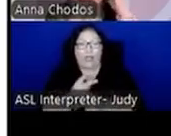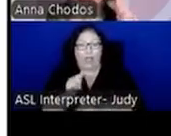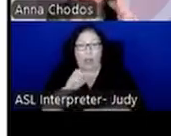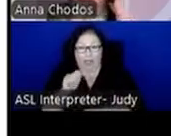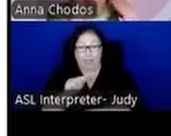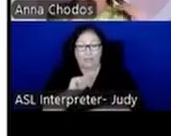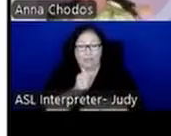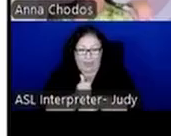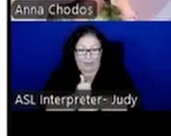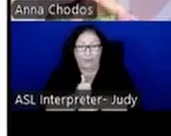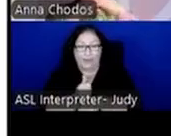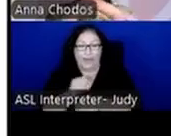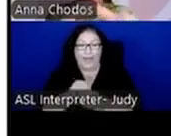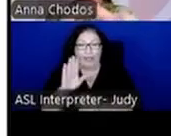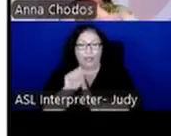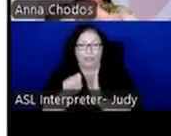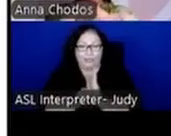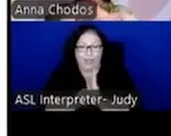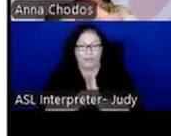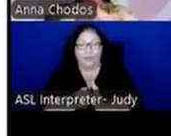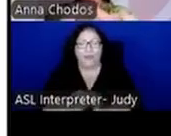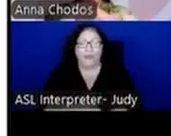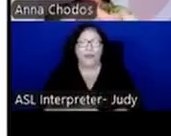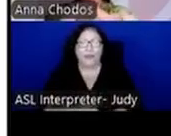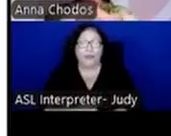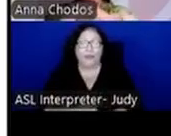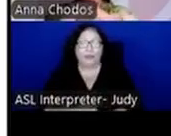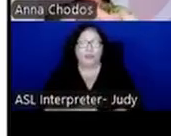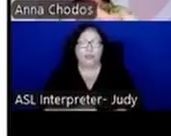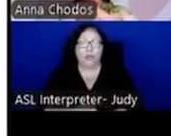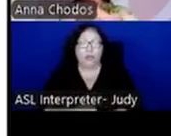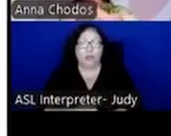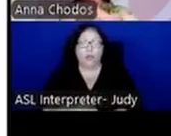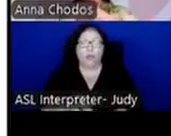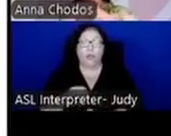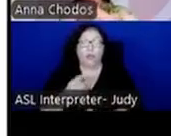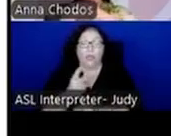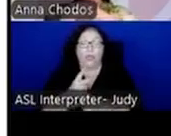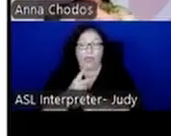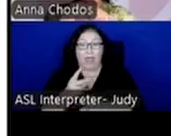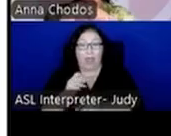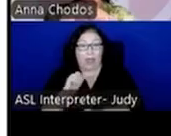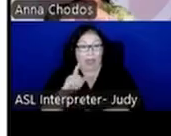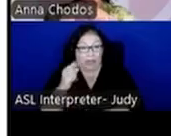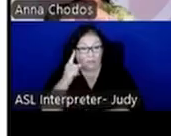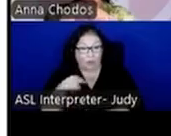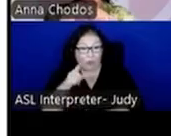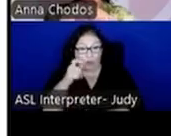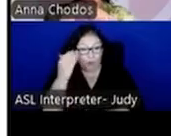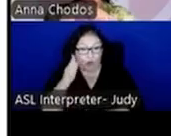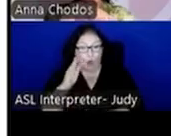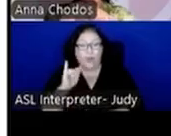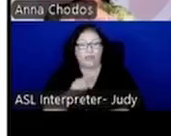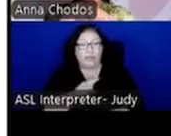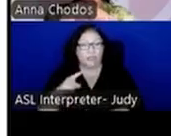so the CARE Act, for those that don't know, is the legislation which is enacted in almost every state.